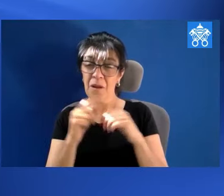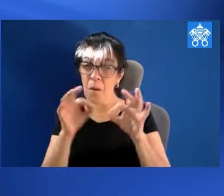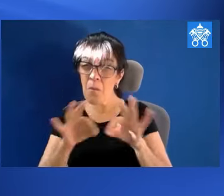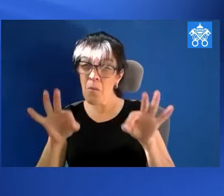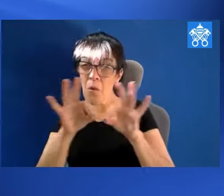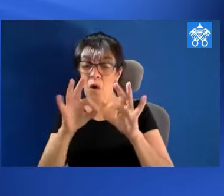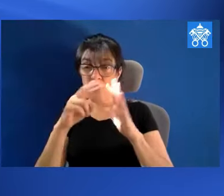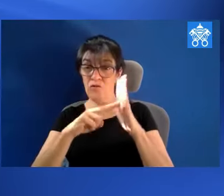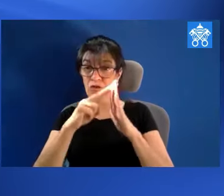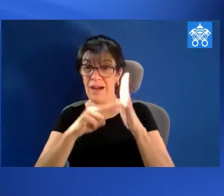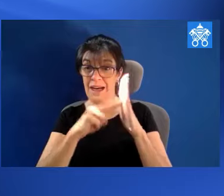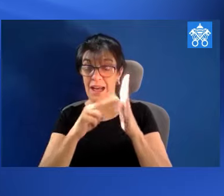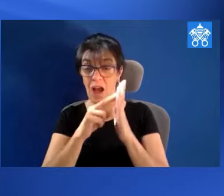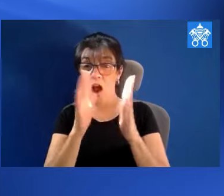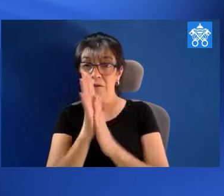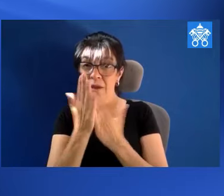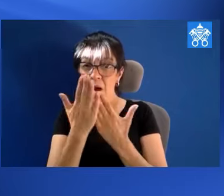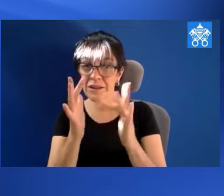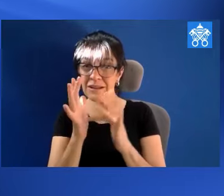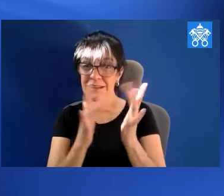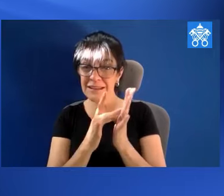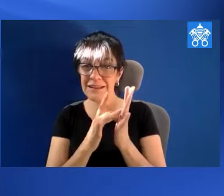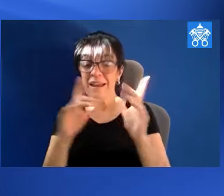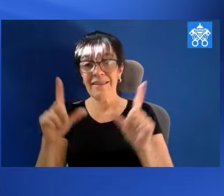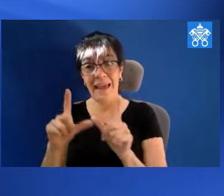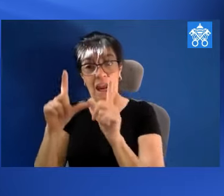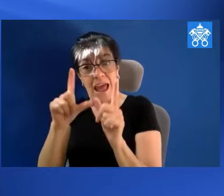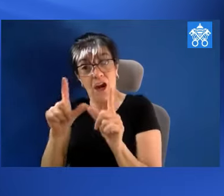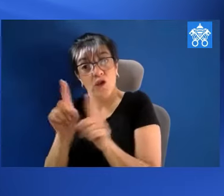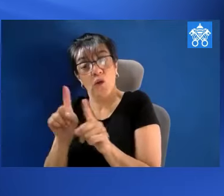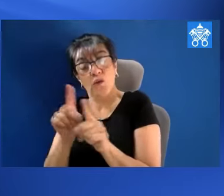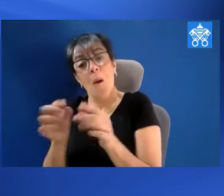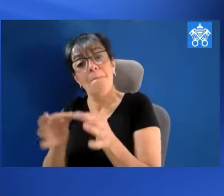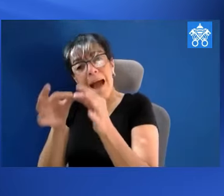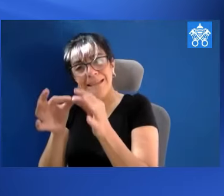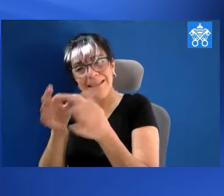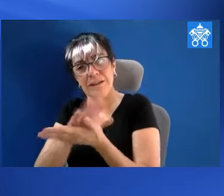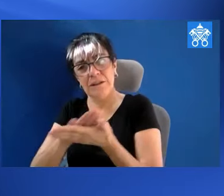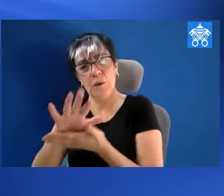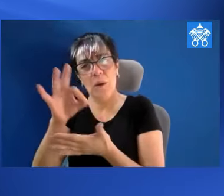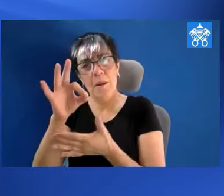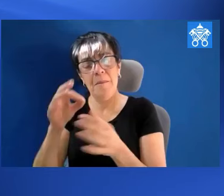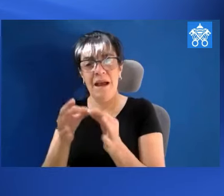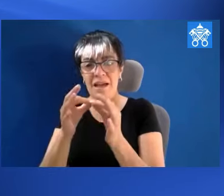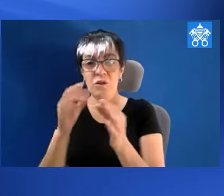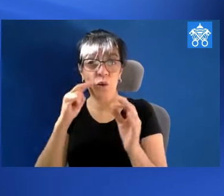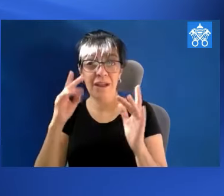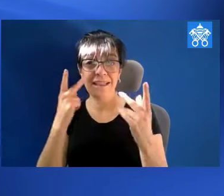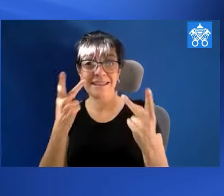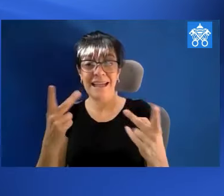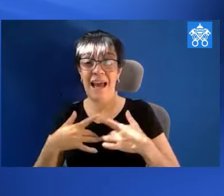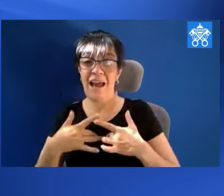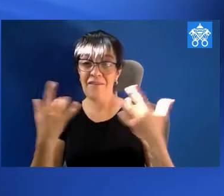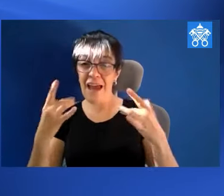But the quintessential spiritual reading in Scripture is the community reading done in the liturgy, and in particular in the Holy Mass. There we see